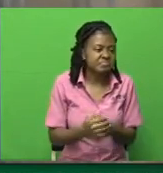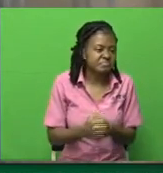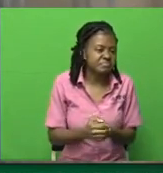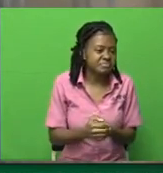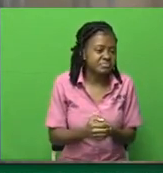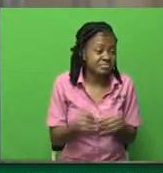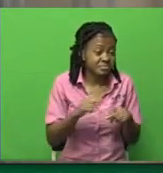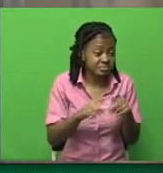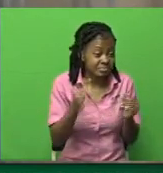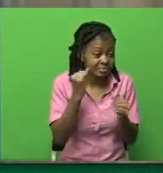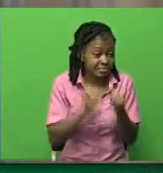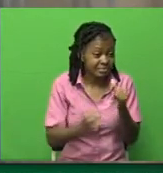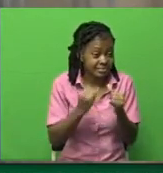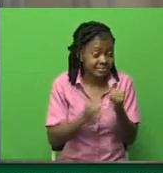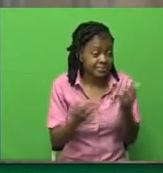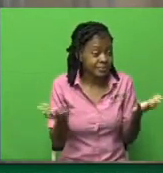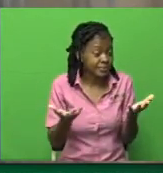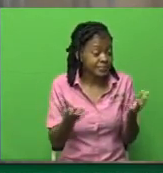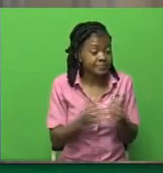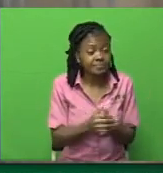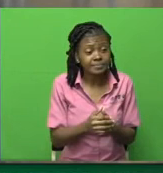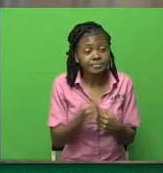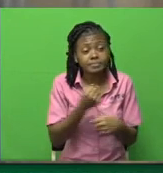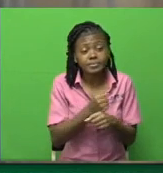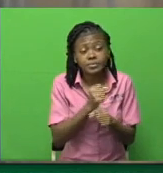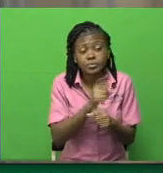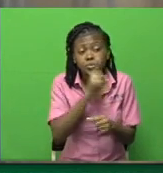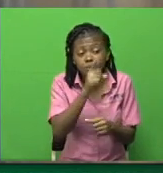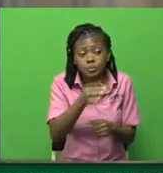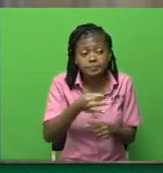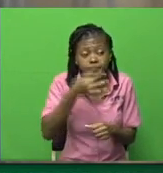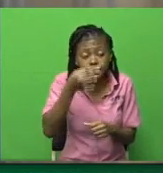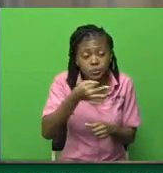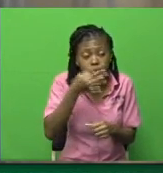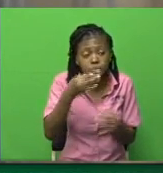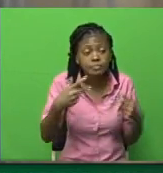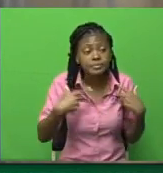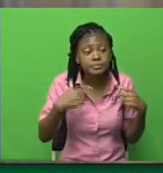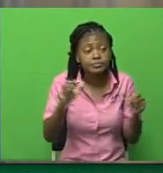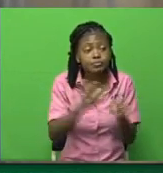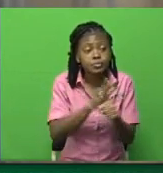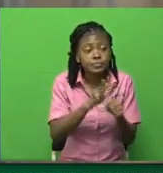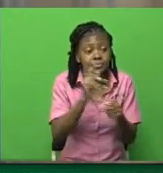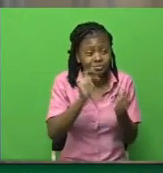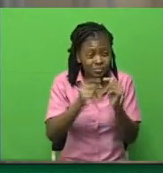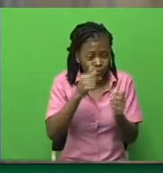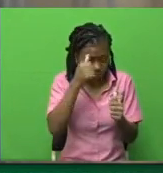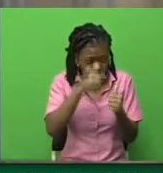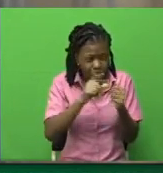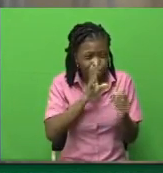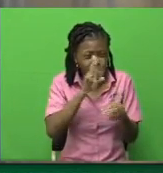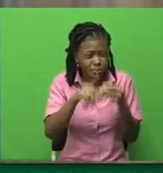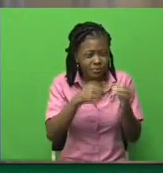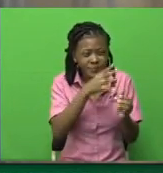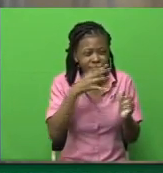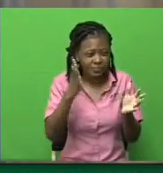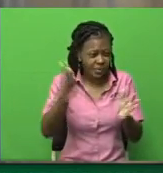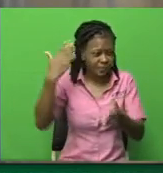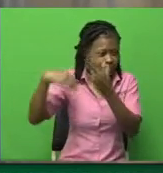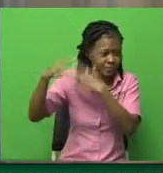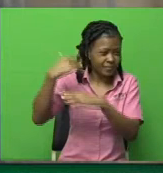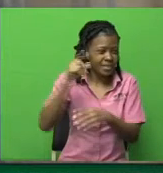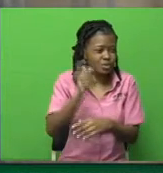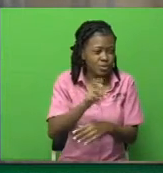close to ensure food security now remember when I spoke about agriculture before and the fact that we have to delve into agriculture